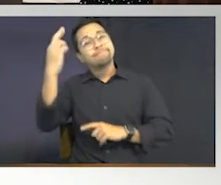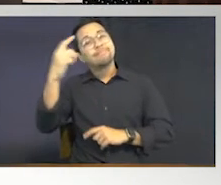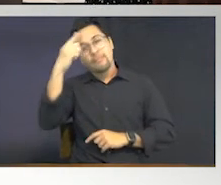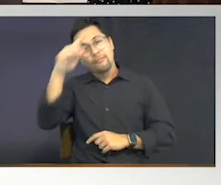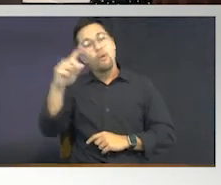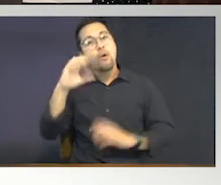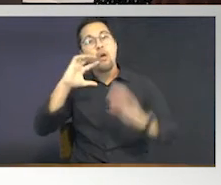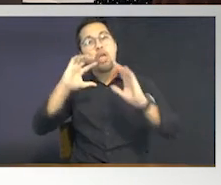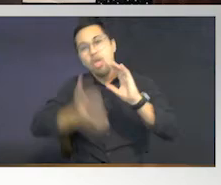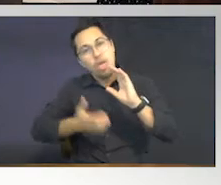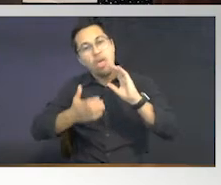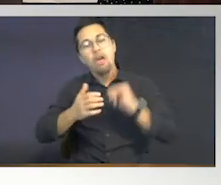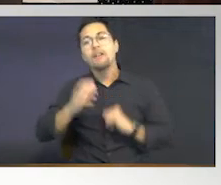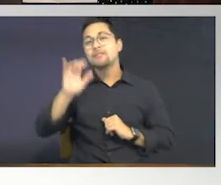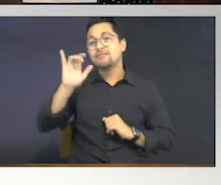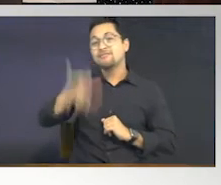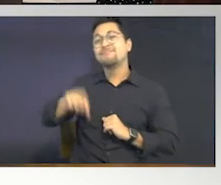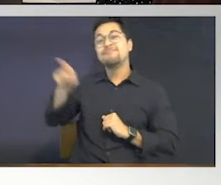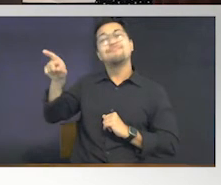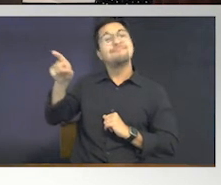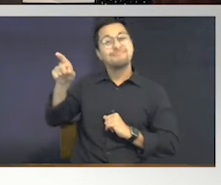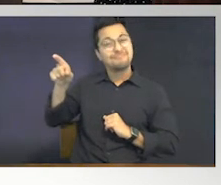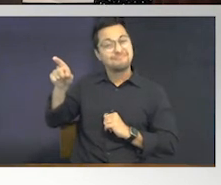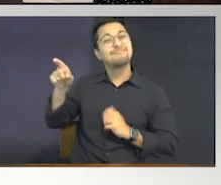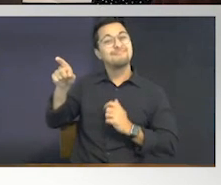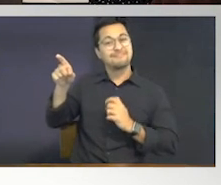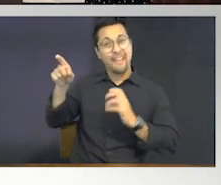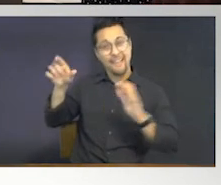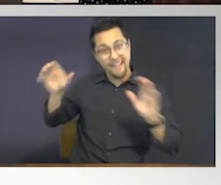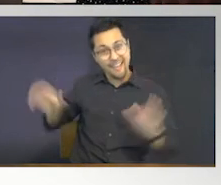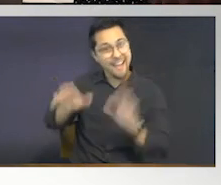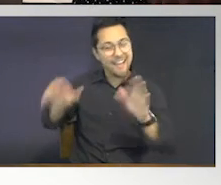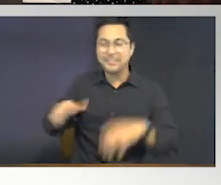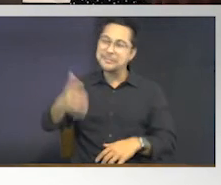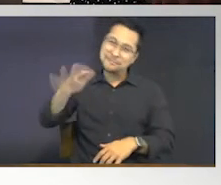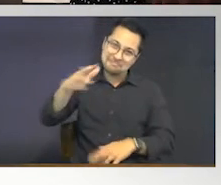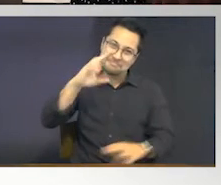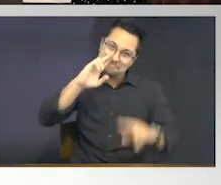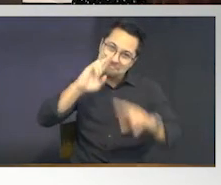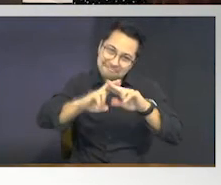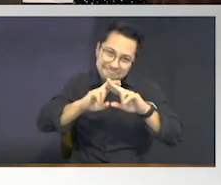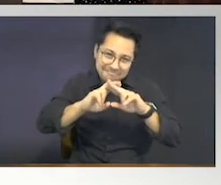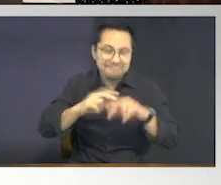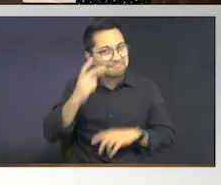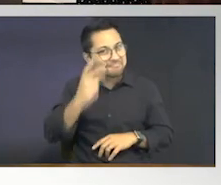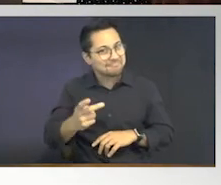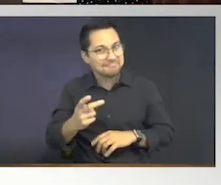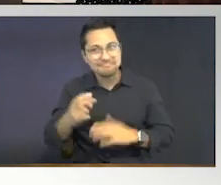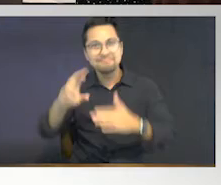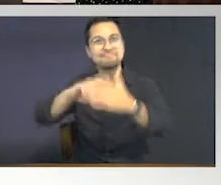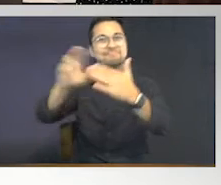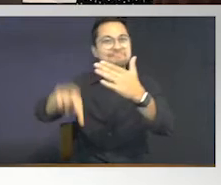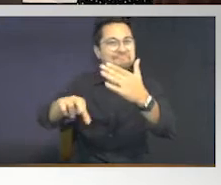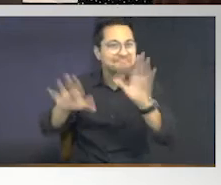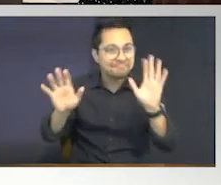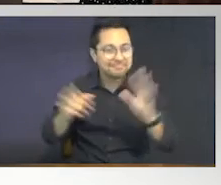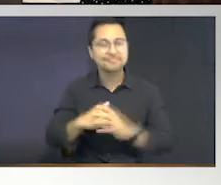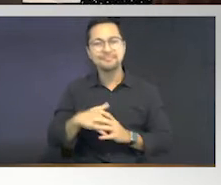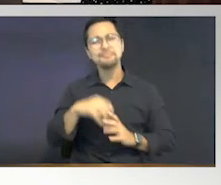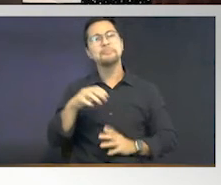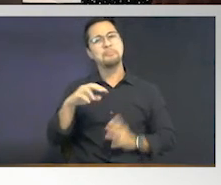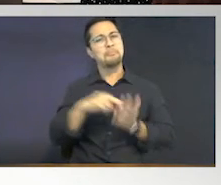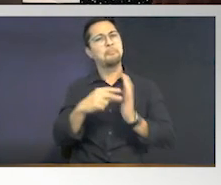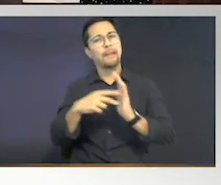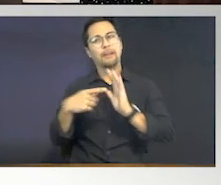So that little exercise, that's always kind of fun to see, you know, the outcomes, just